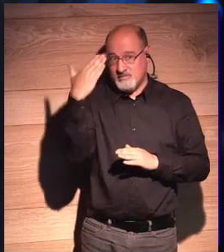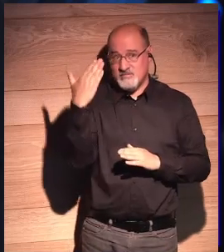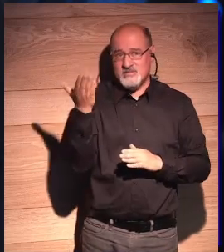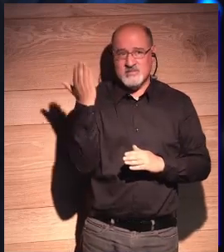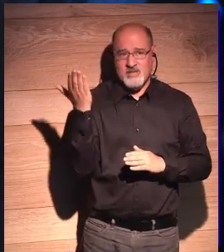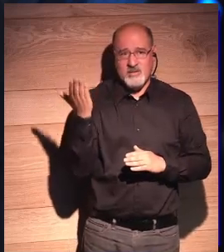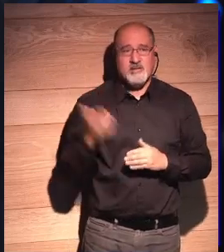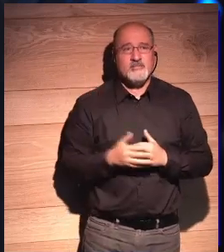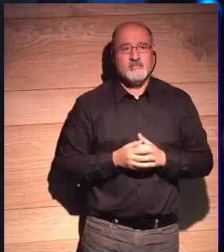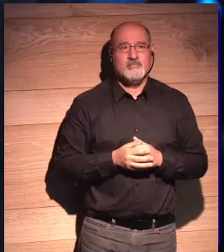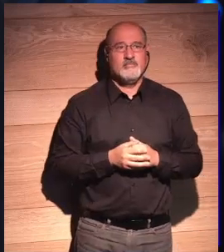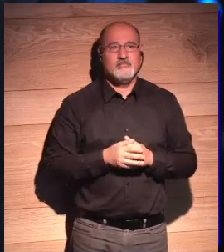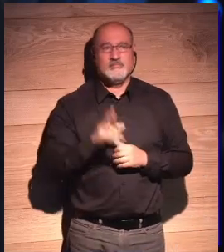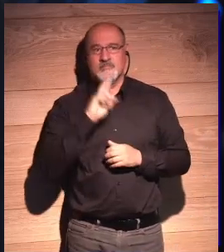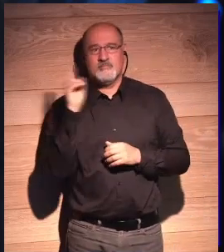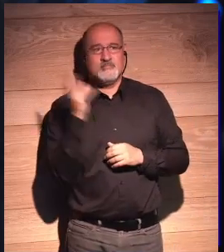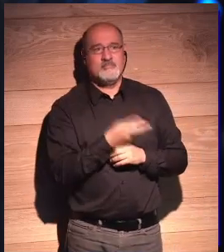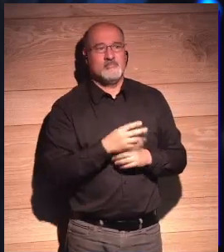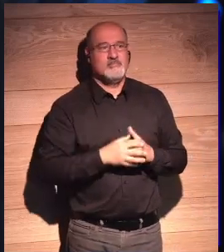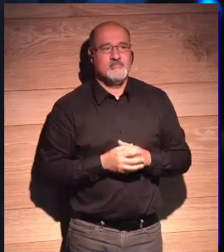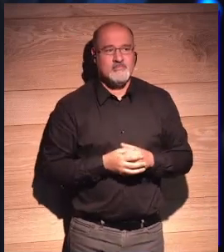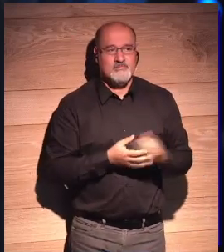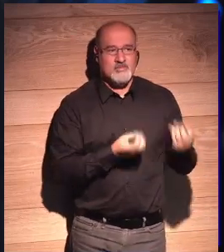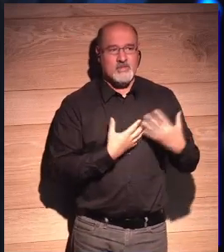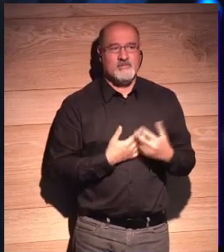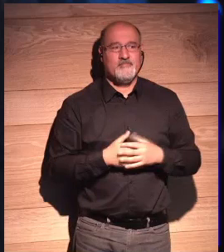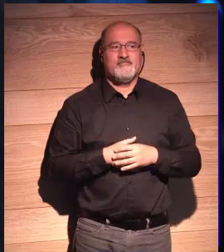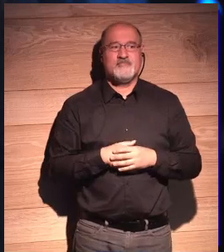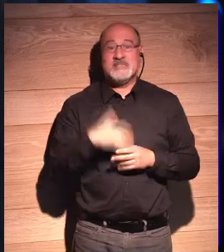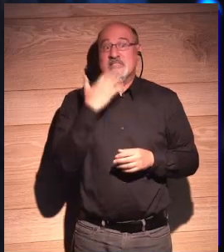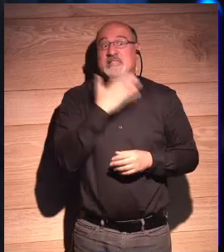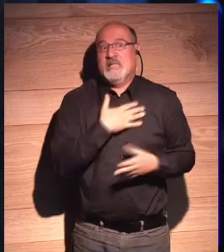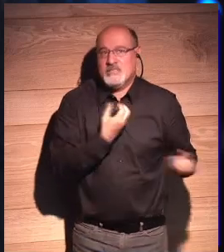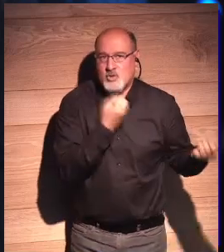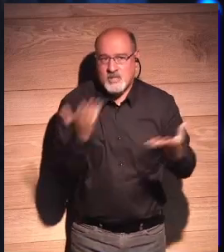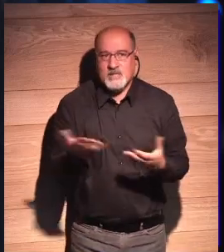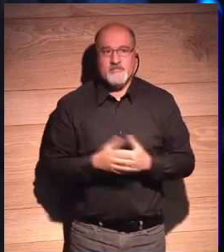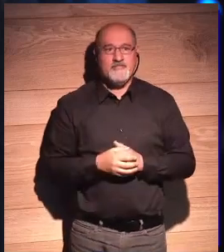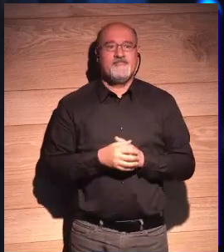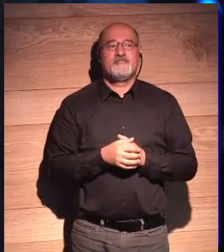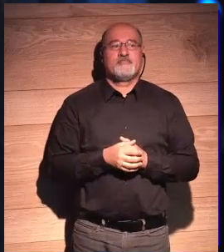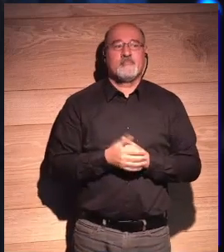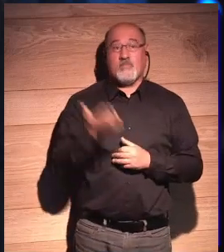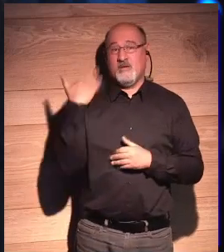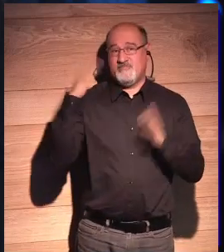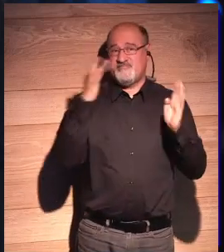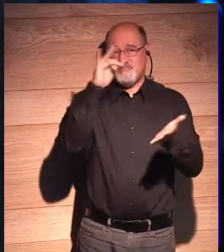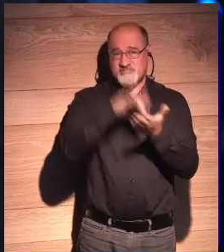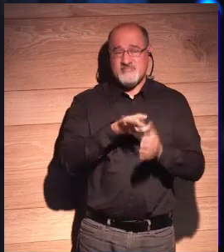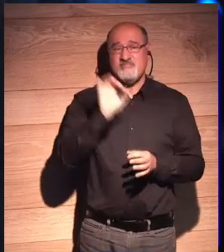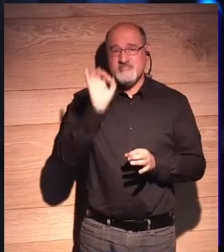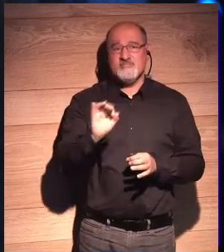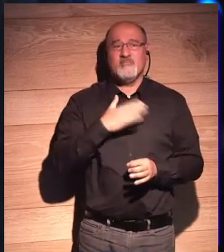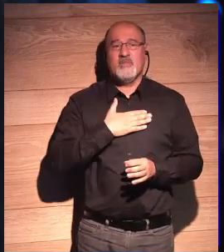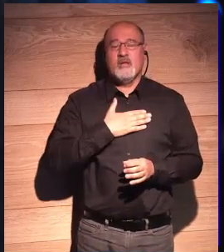later? Could you tell us the story about what happened when you met David Lynch? We were